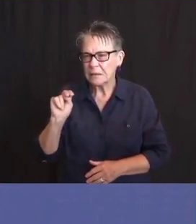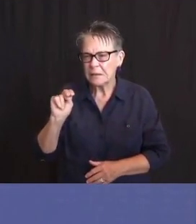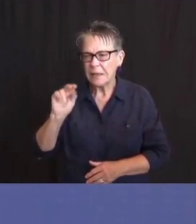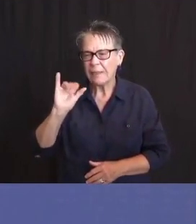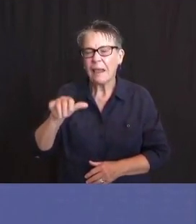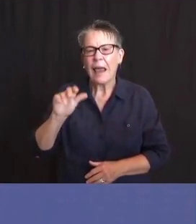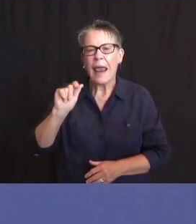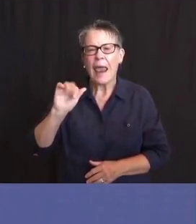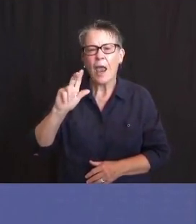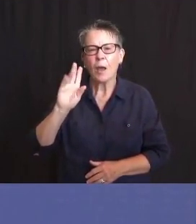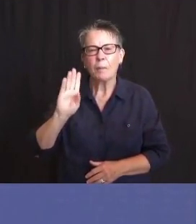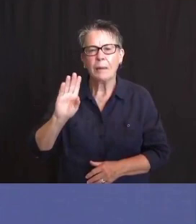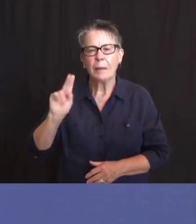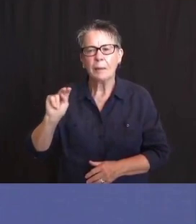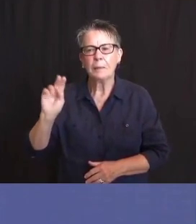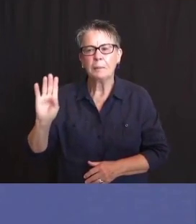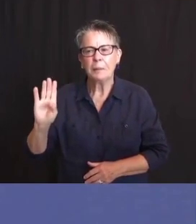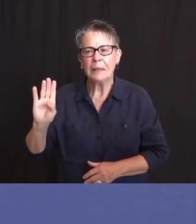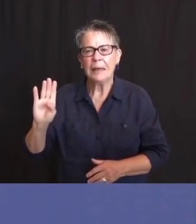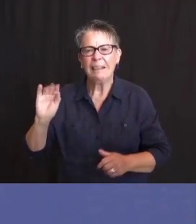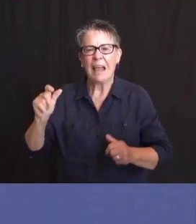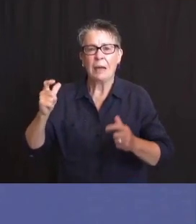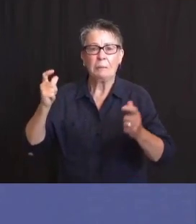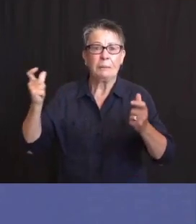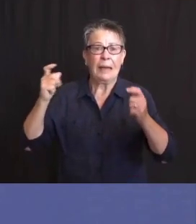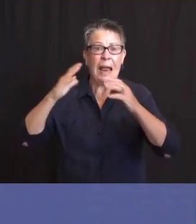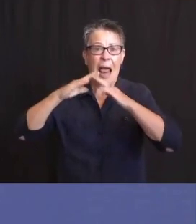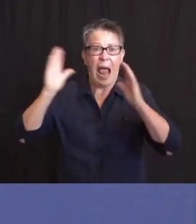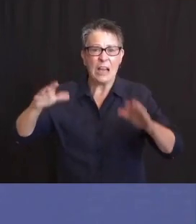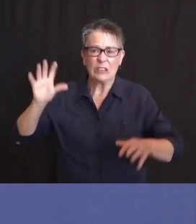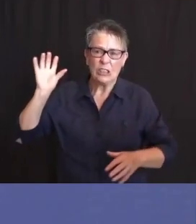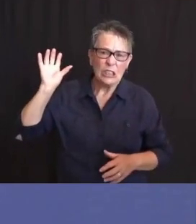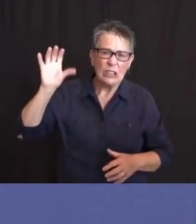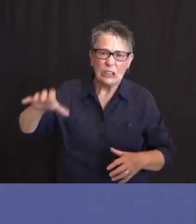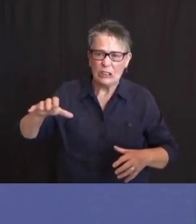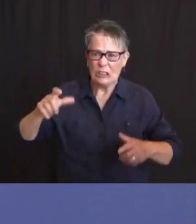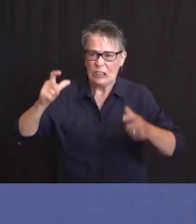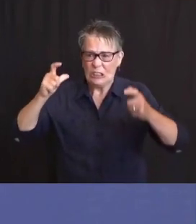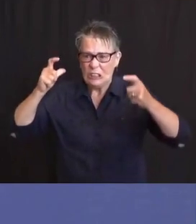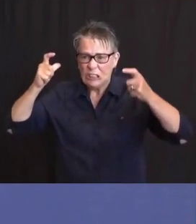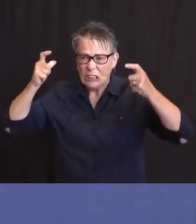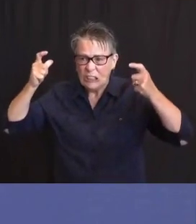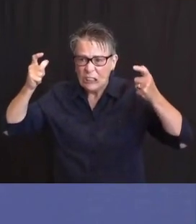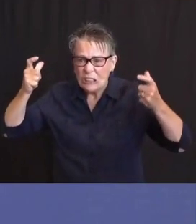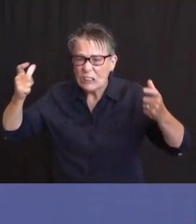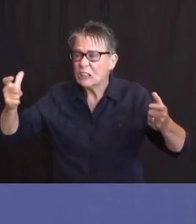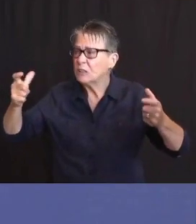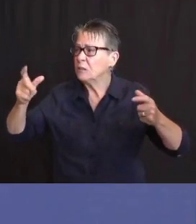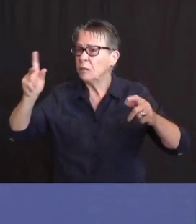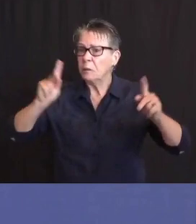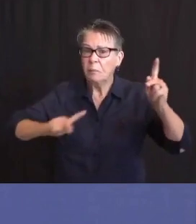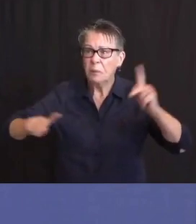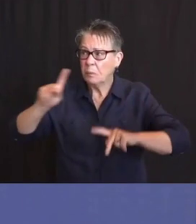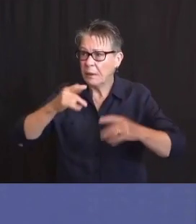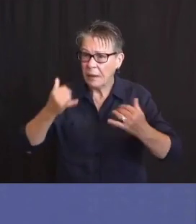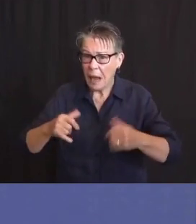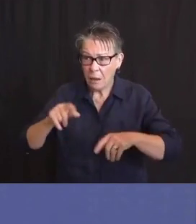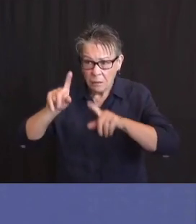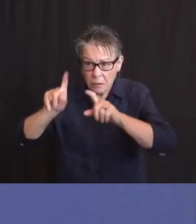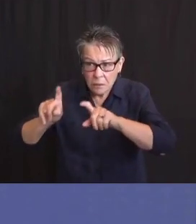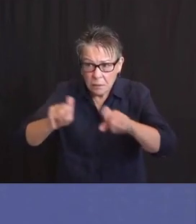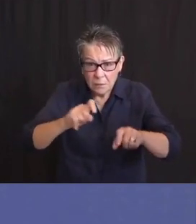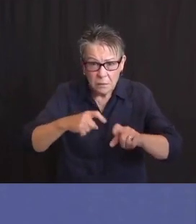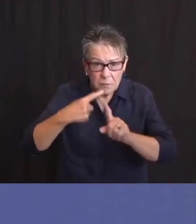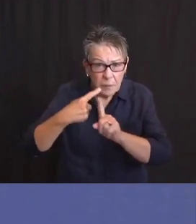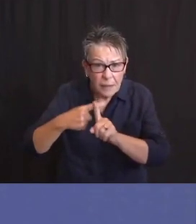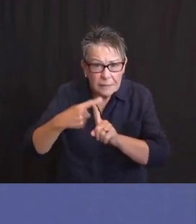were any of those tests positive or contact tracers involved? And actually, do you have a date on the last time the RT has been at this level?